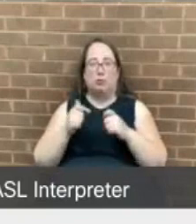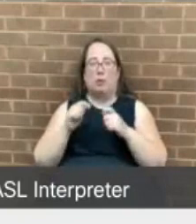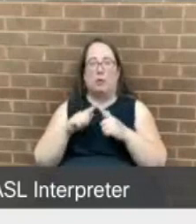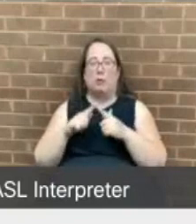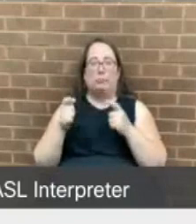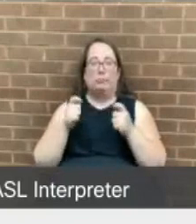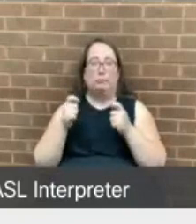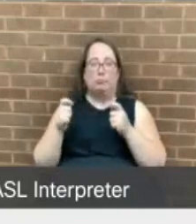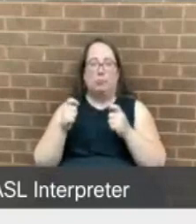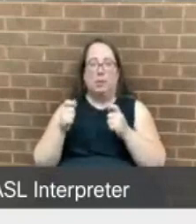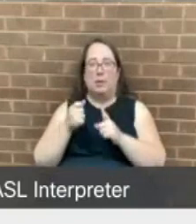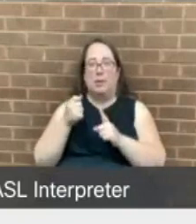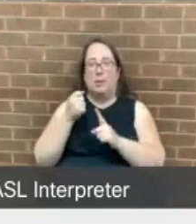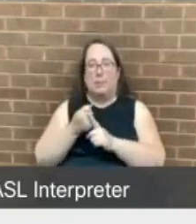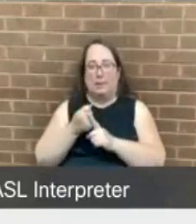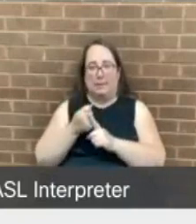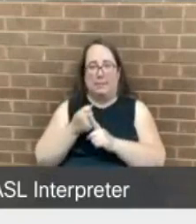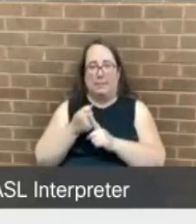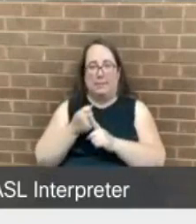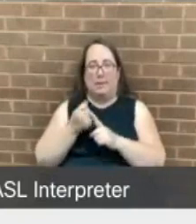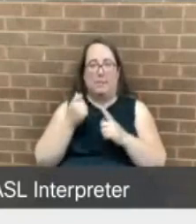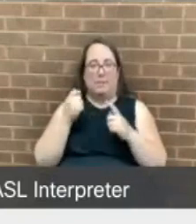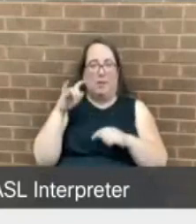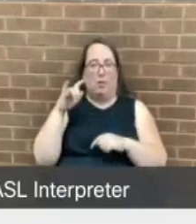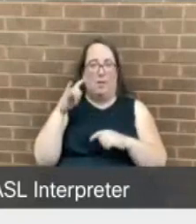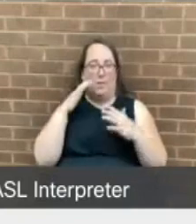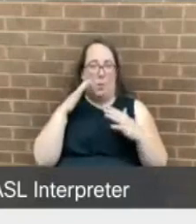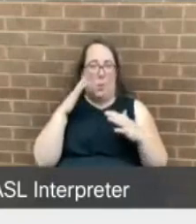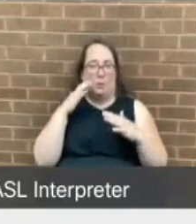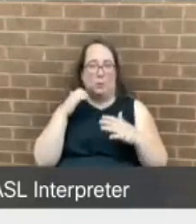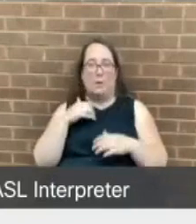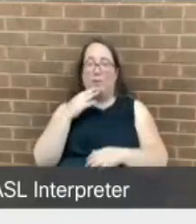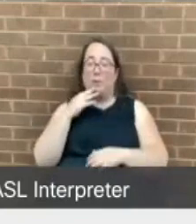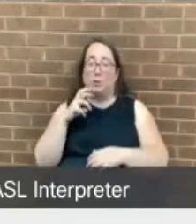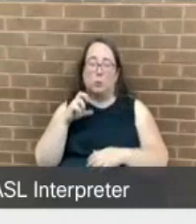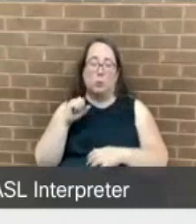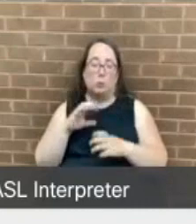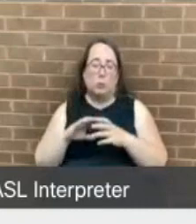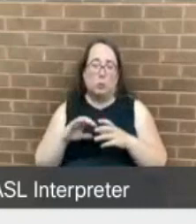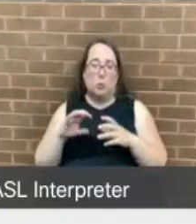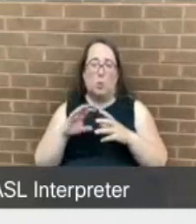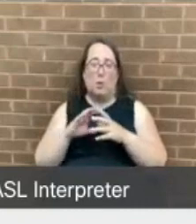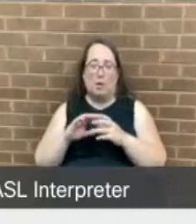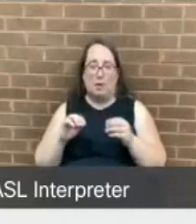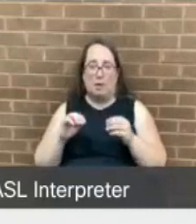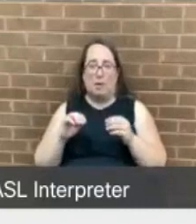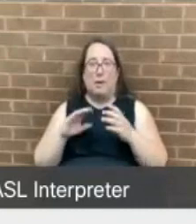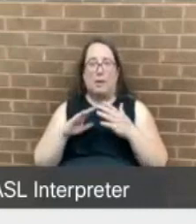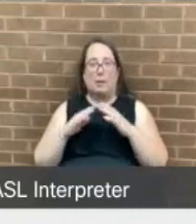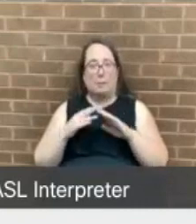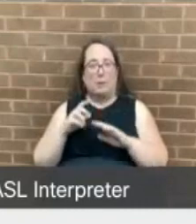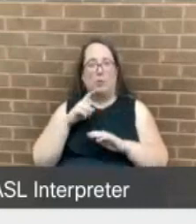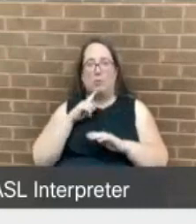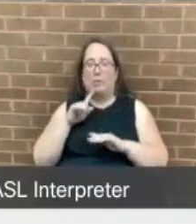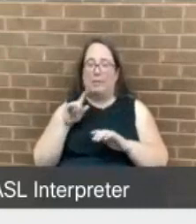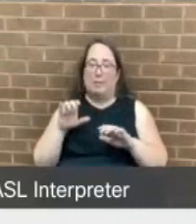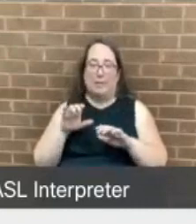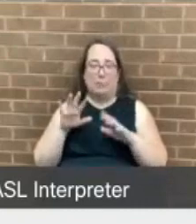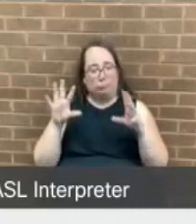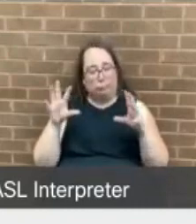mitigate the impact of aircraft noise, I think we have a very good news story there. I mean, the community really did come